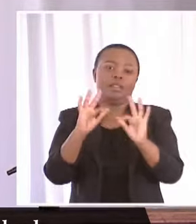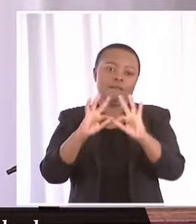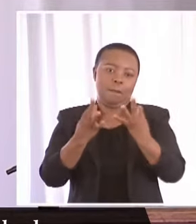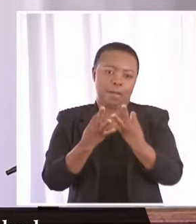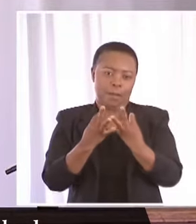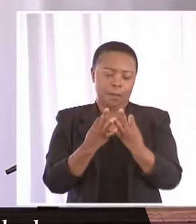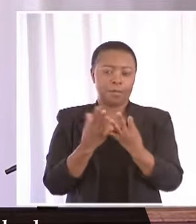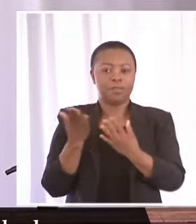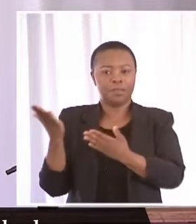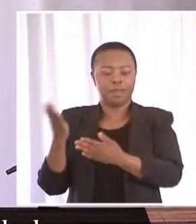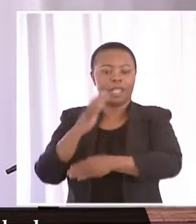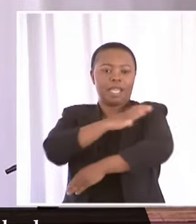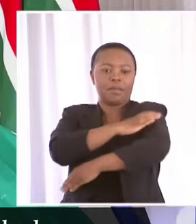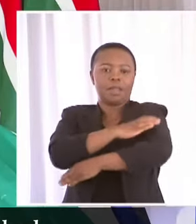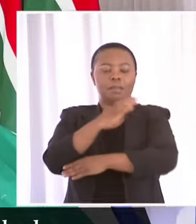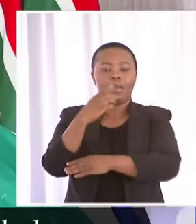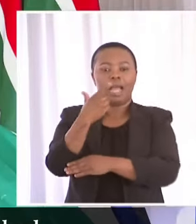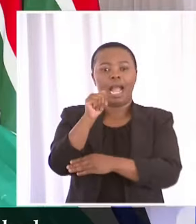Captain Galawe.